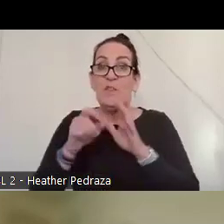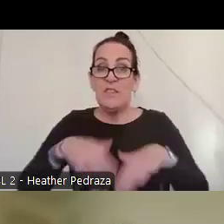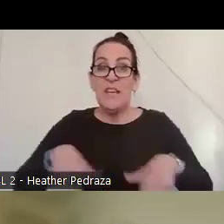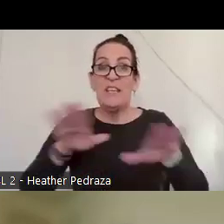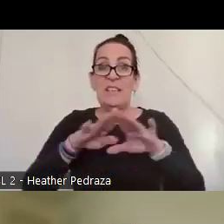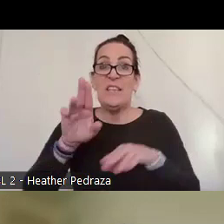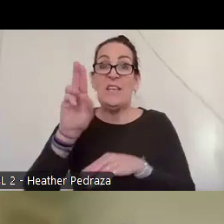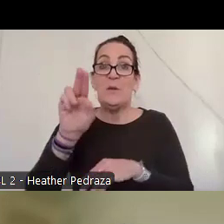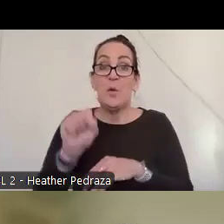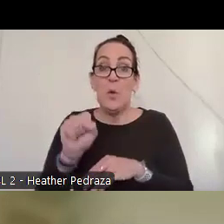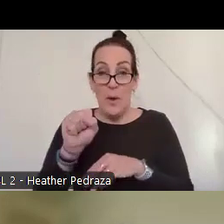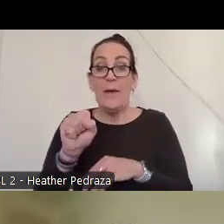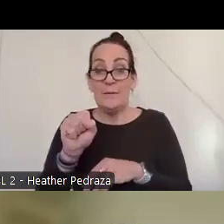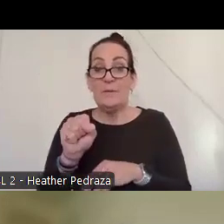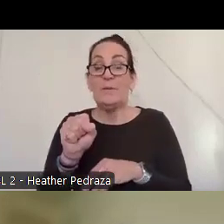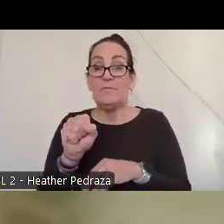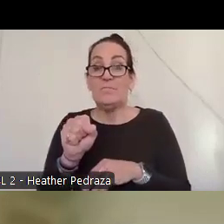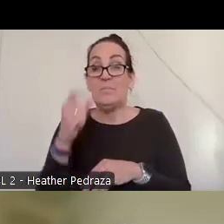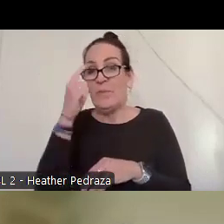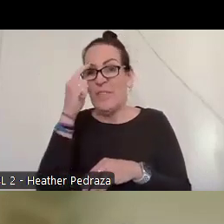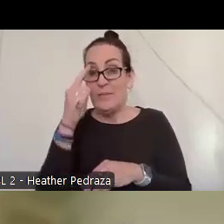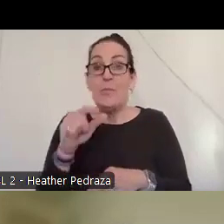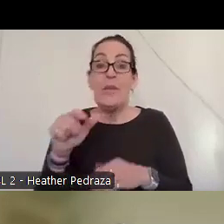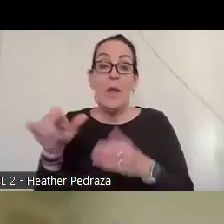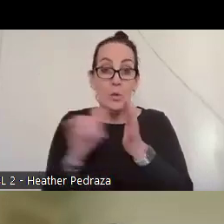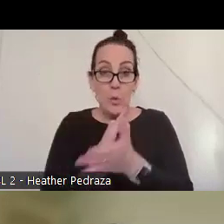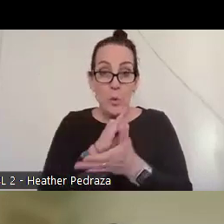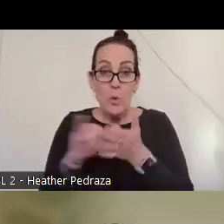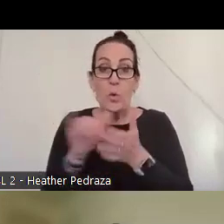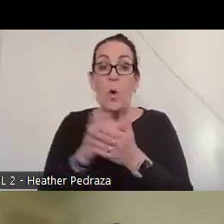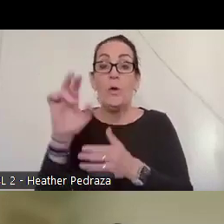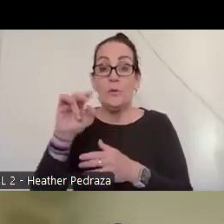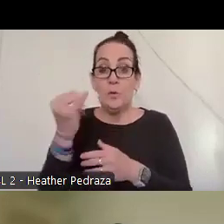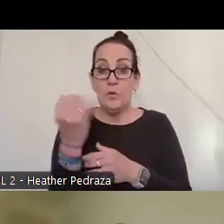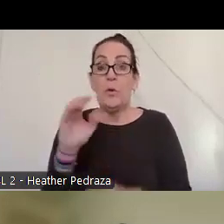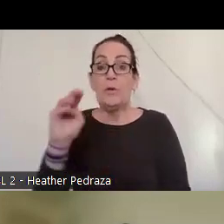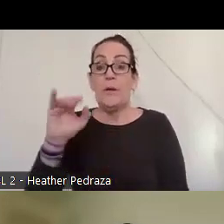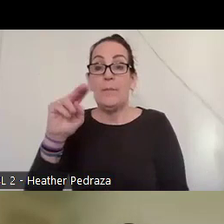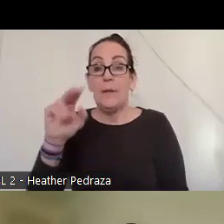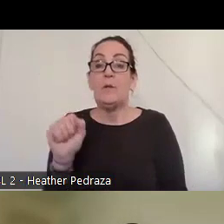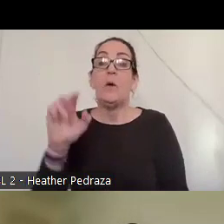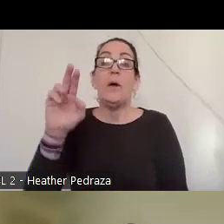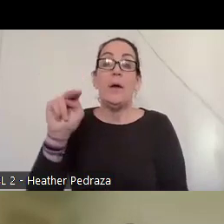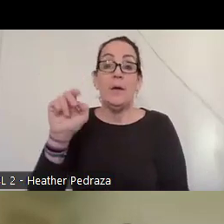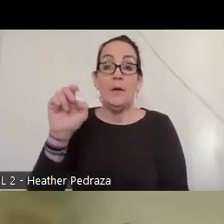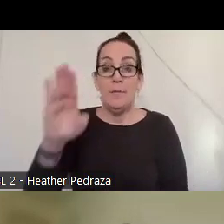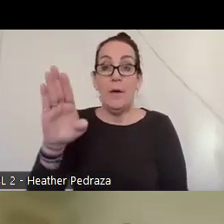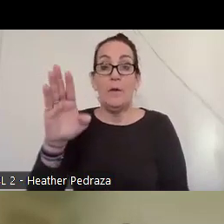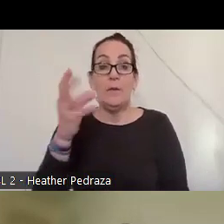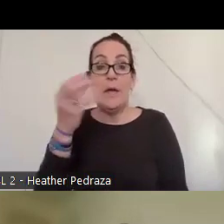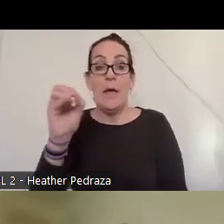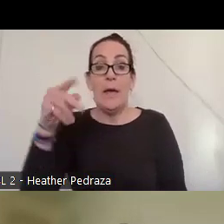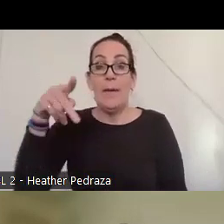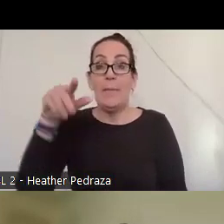Pennsylvania this year, and they will likely be adding additional states to take action in the following years to